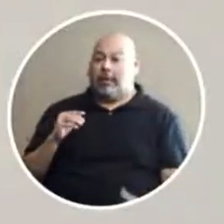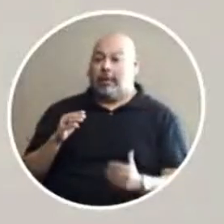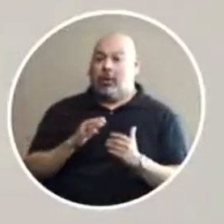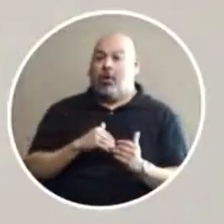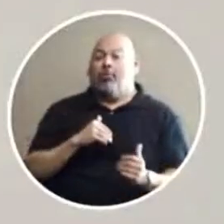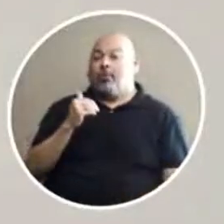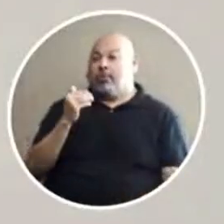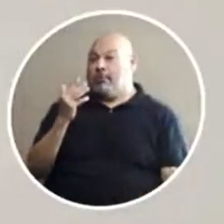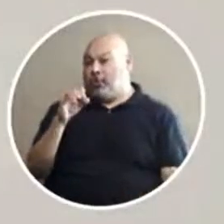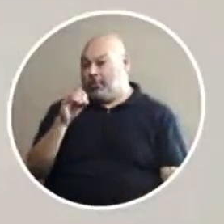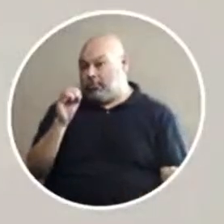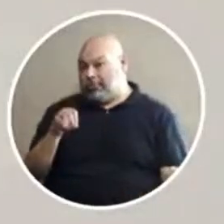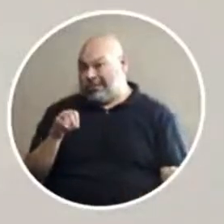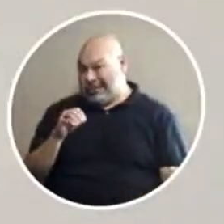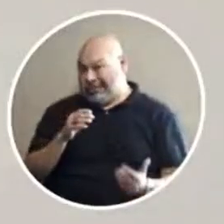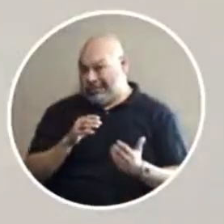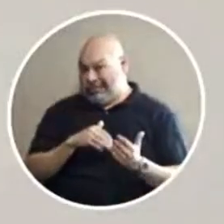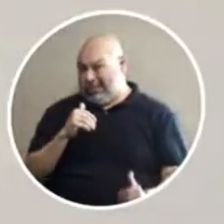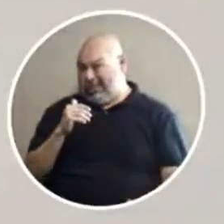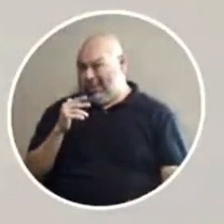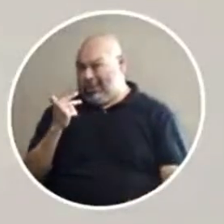Almost 14%, to be exact,